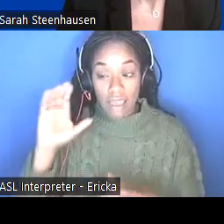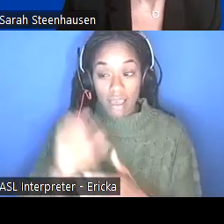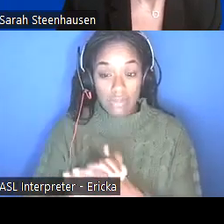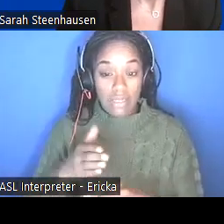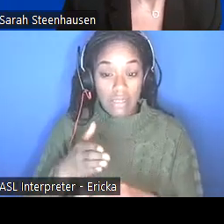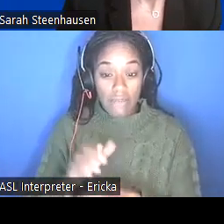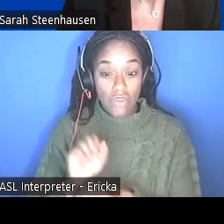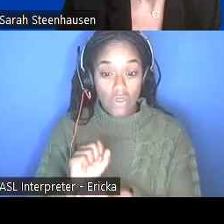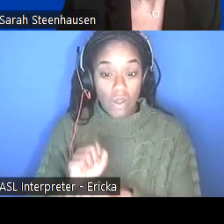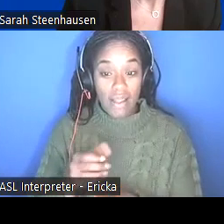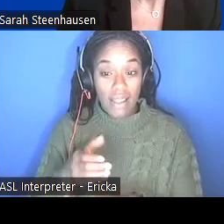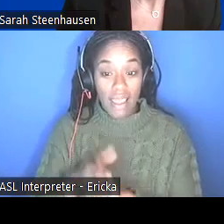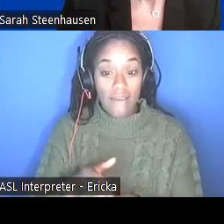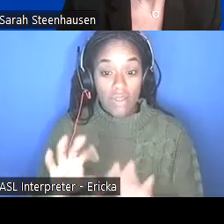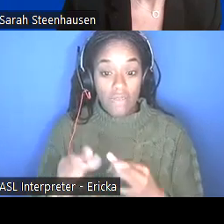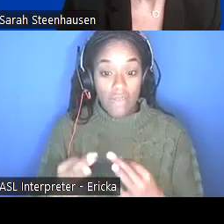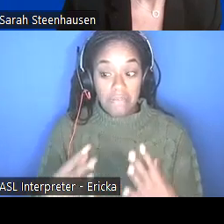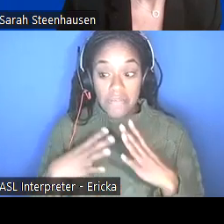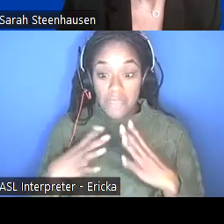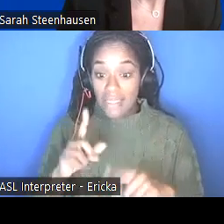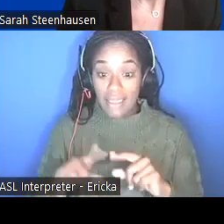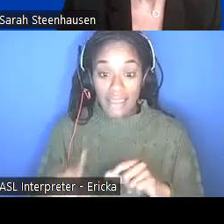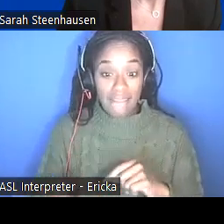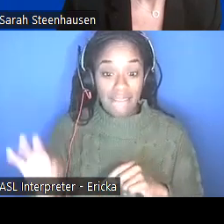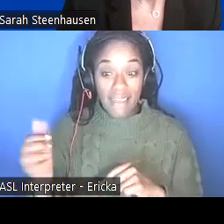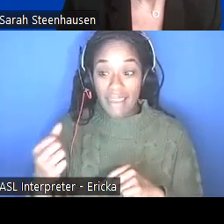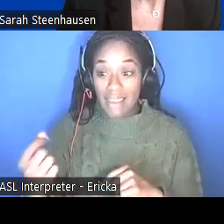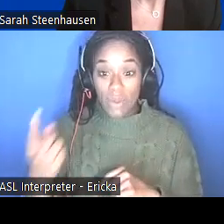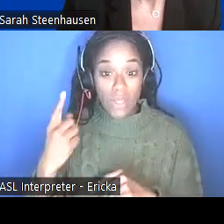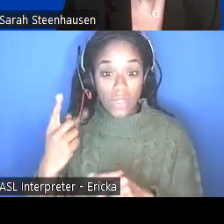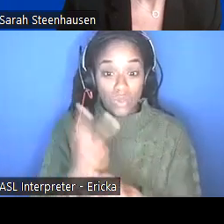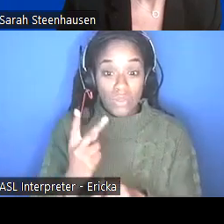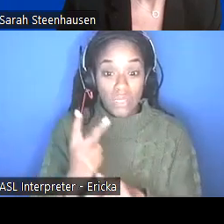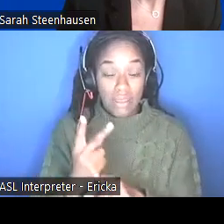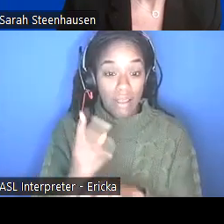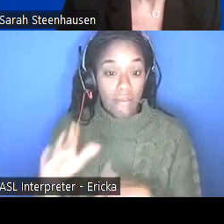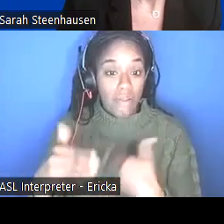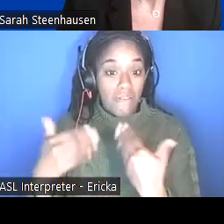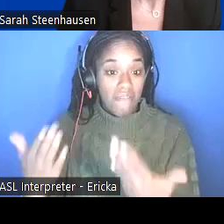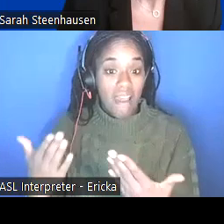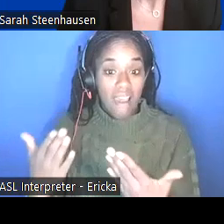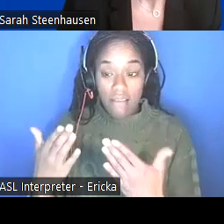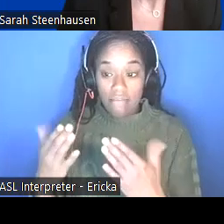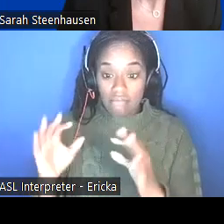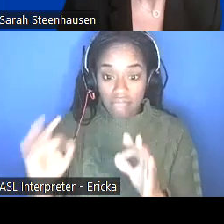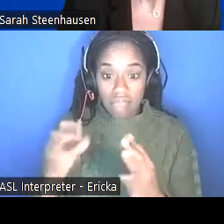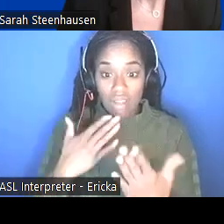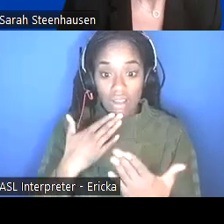leave, and they can't really find any caregivers to provide competent care